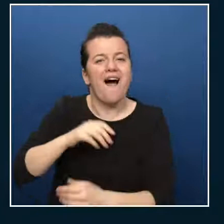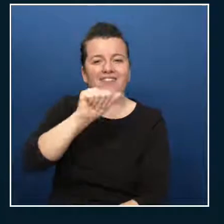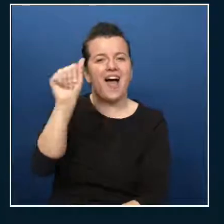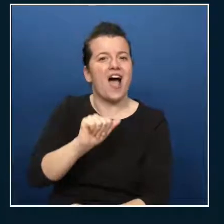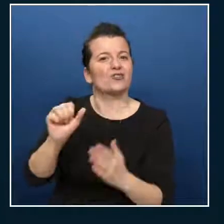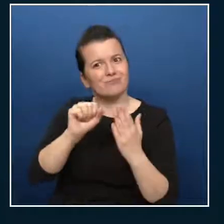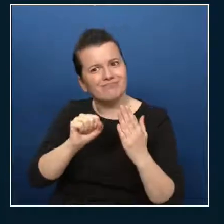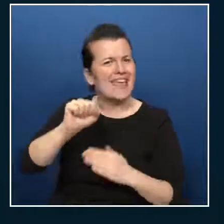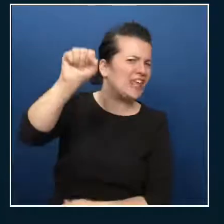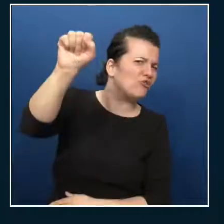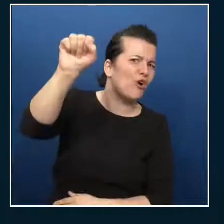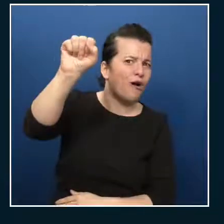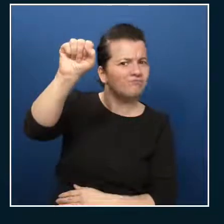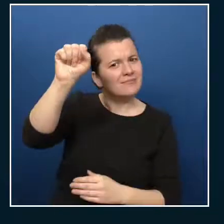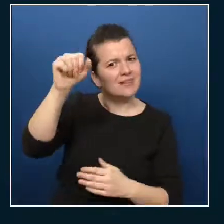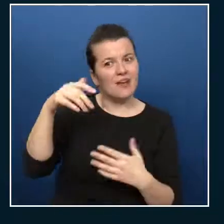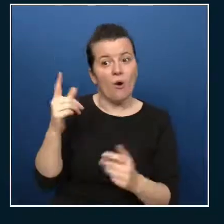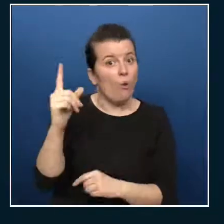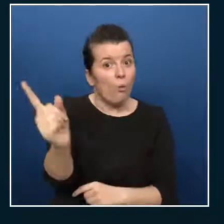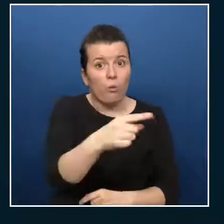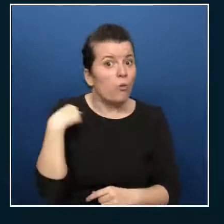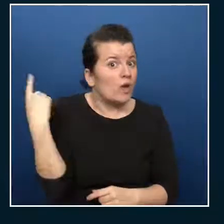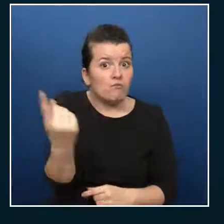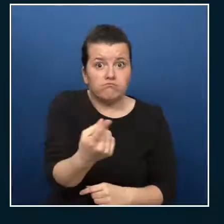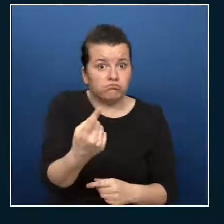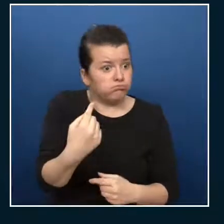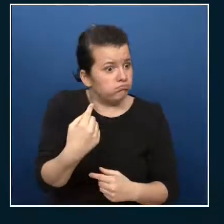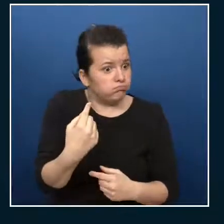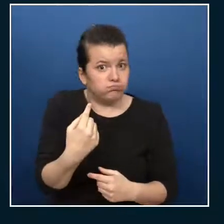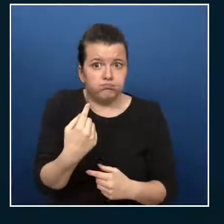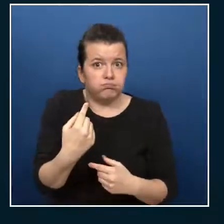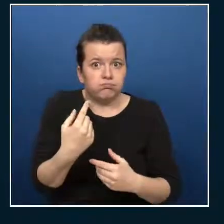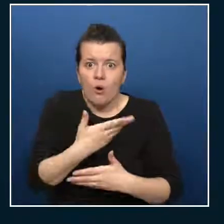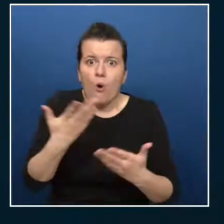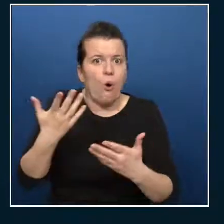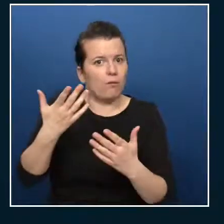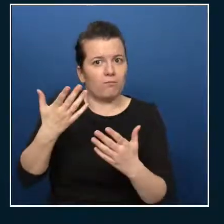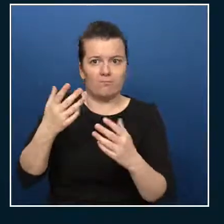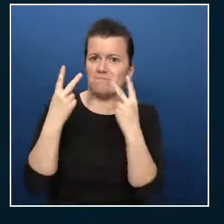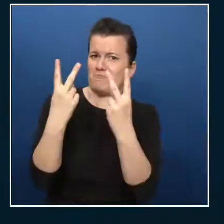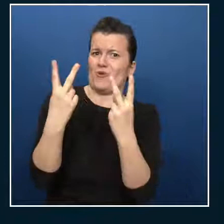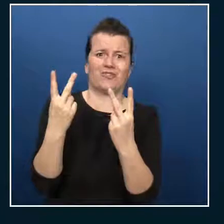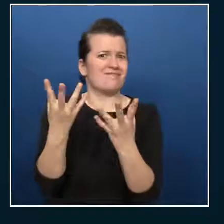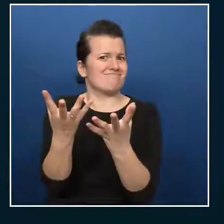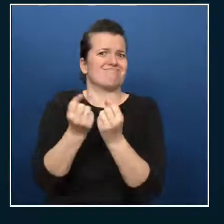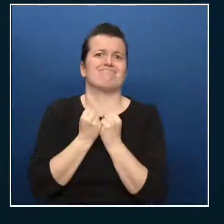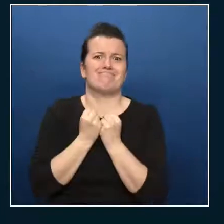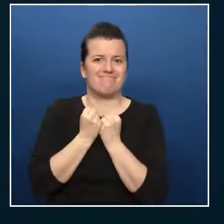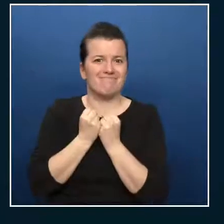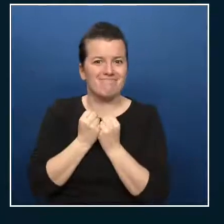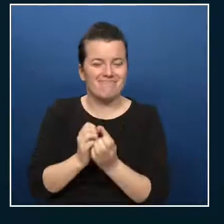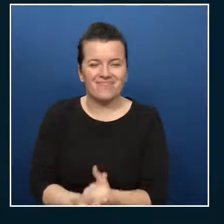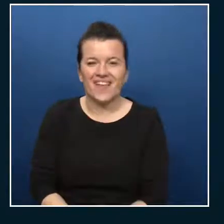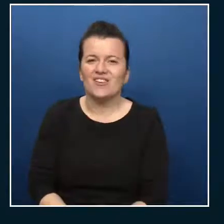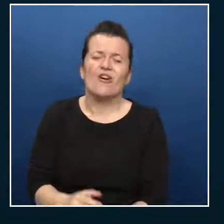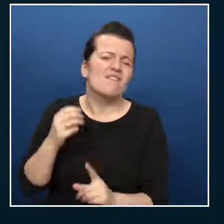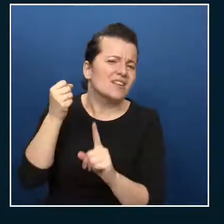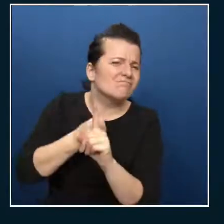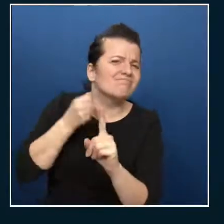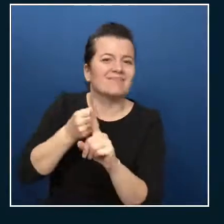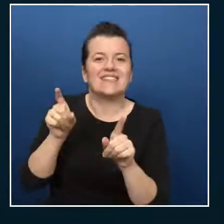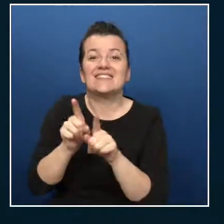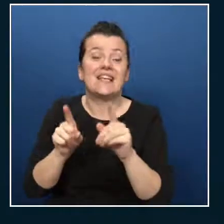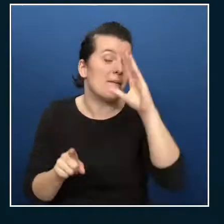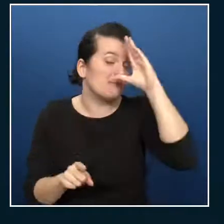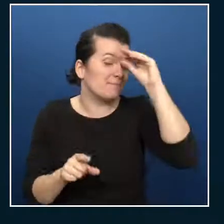we need it. We all need it, and it's very important. And this is also the reason why I want to advocate gender